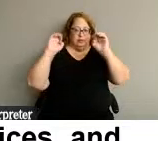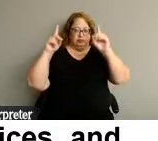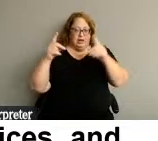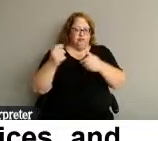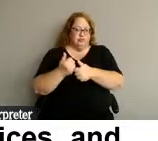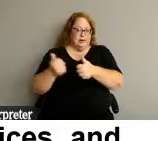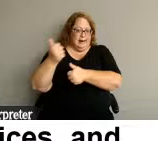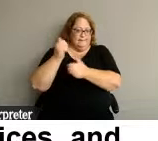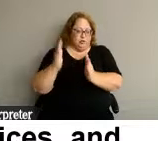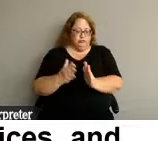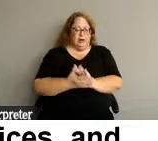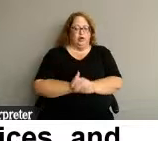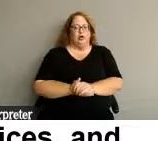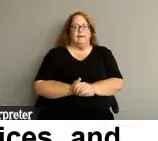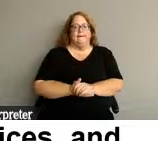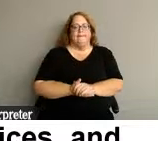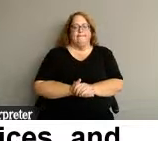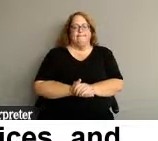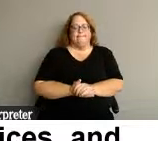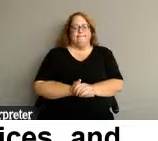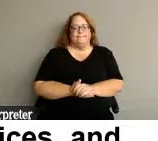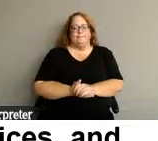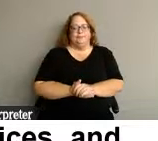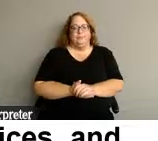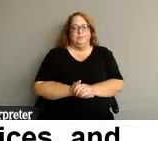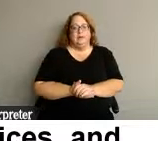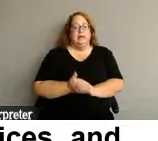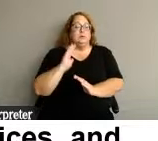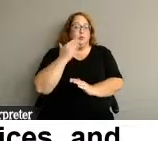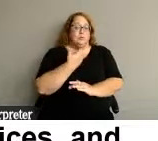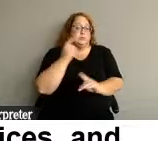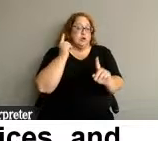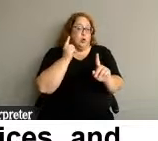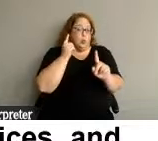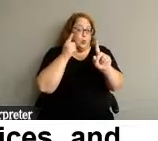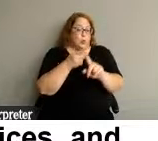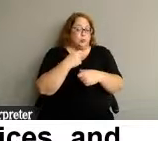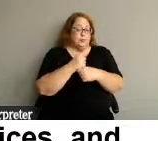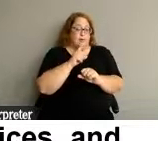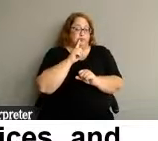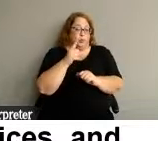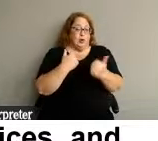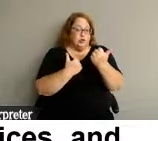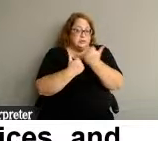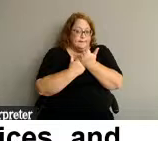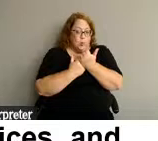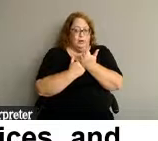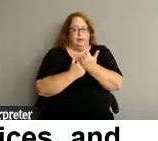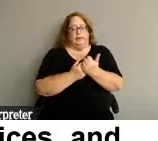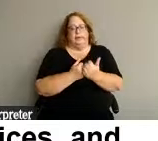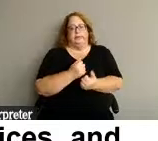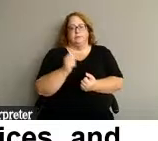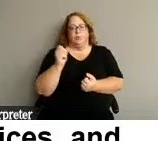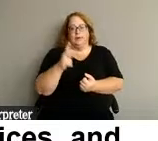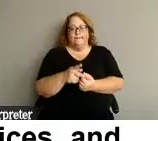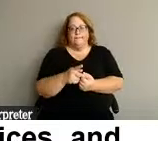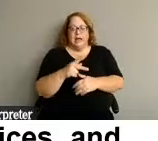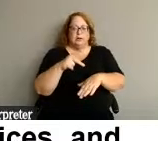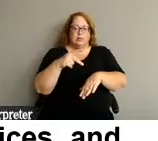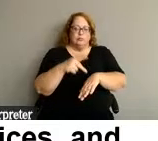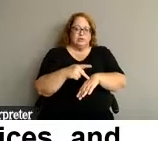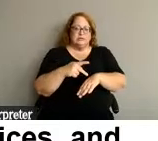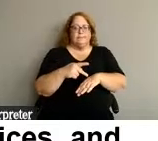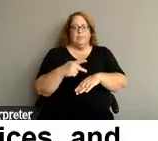administrator. Through these efforts, it's our goal to ensure that we are supporting. So again, going back to the Principals